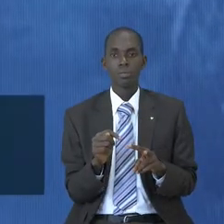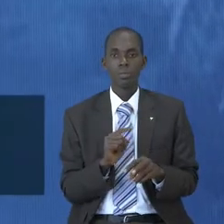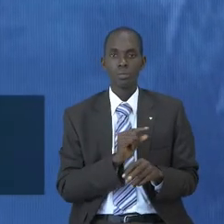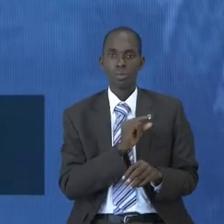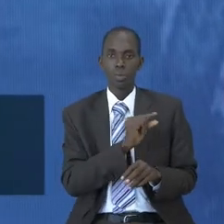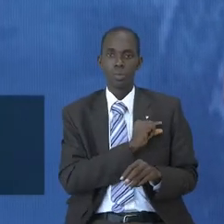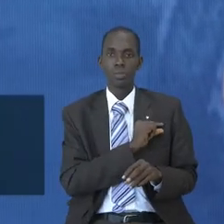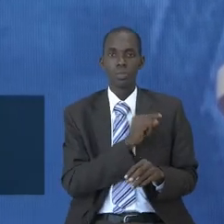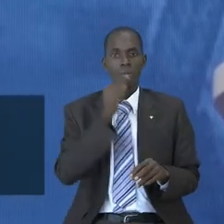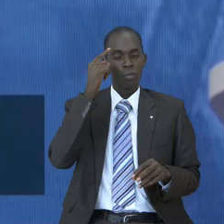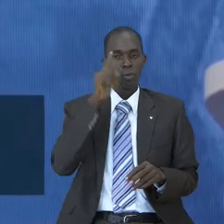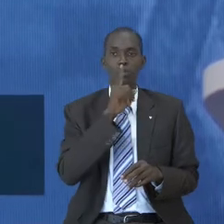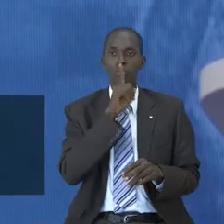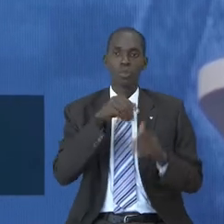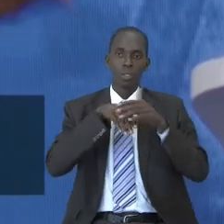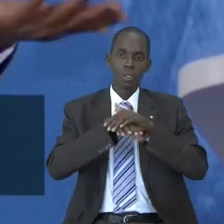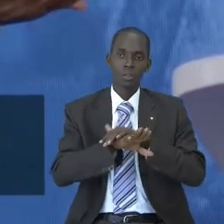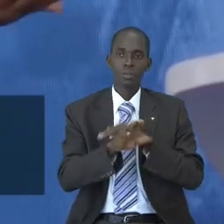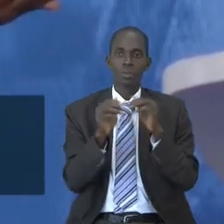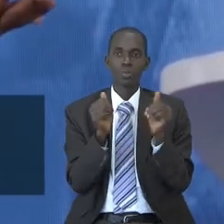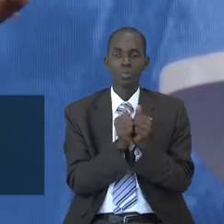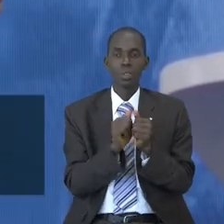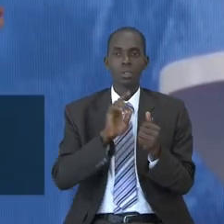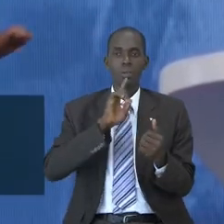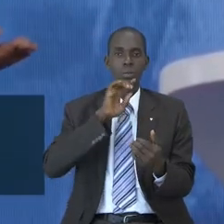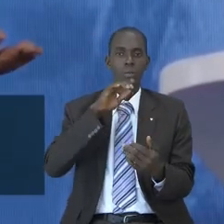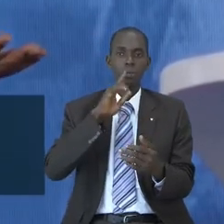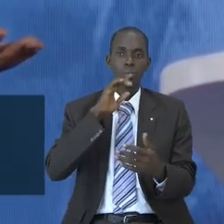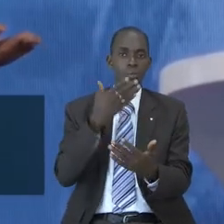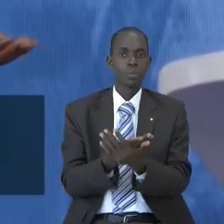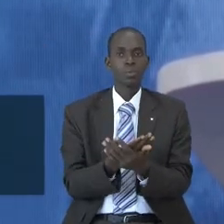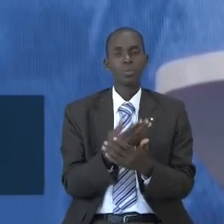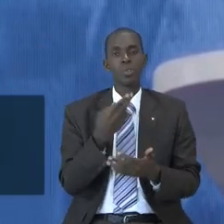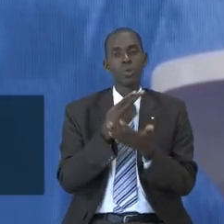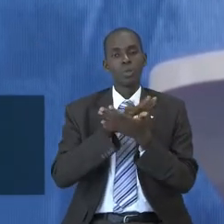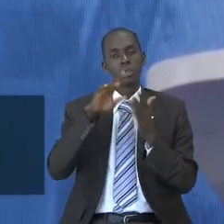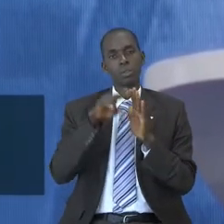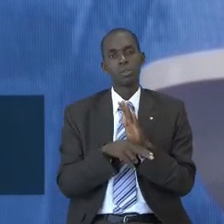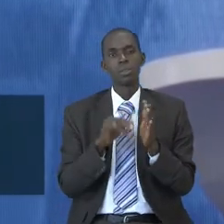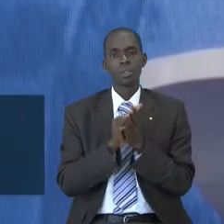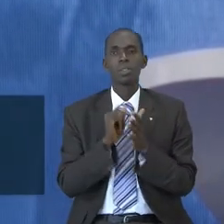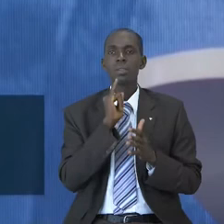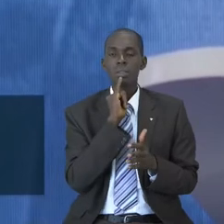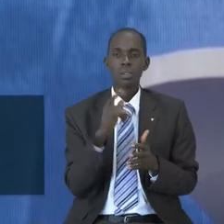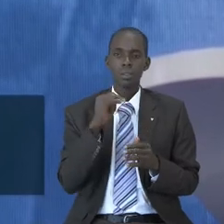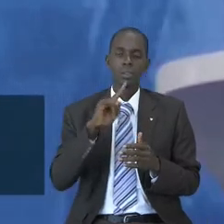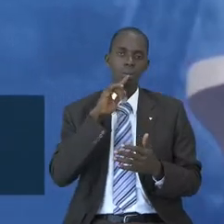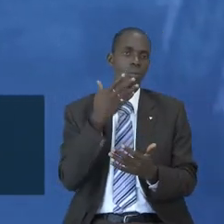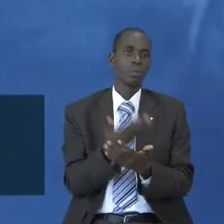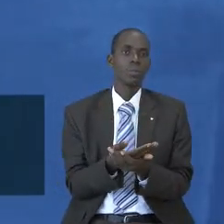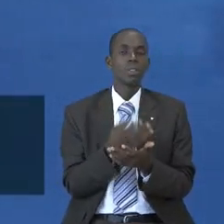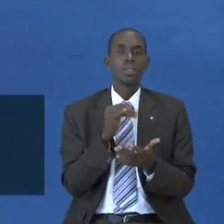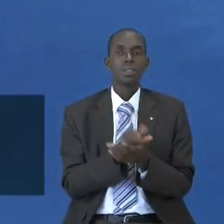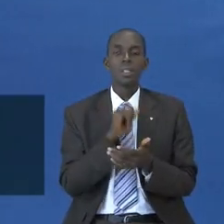sure entry with evident godliness. That's the certificate. That's the